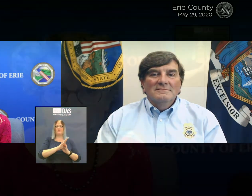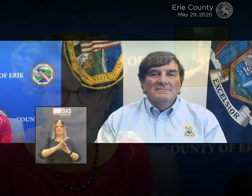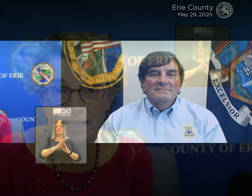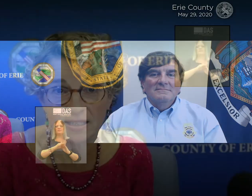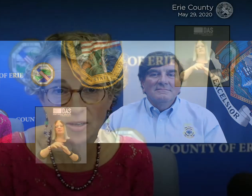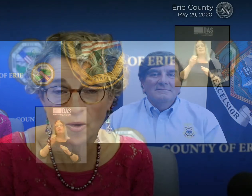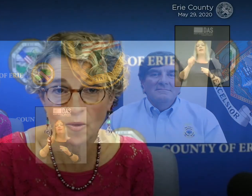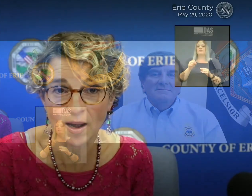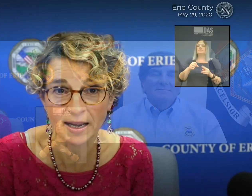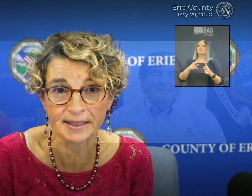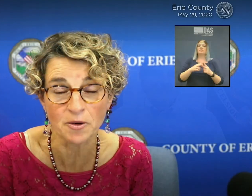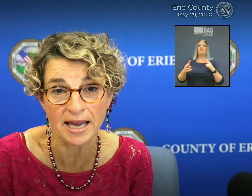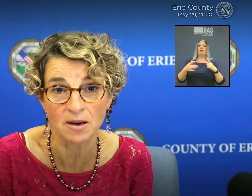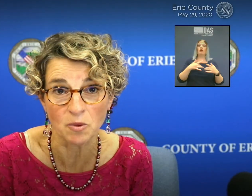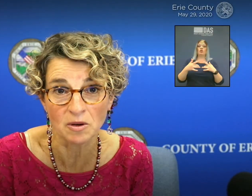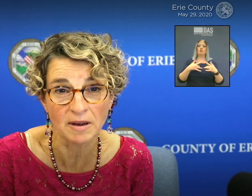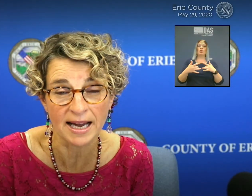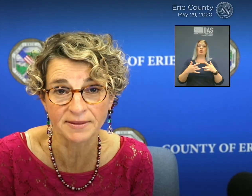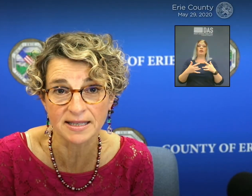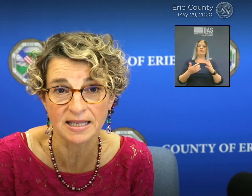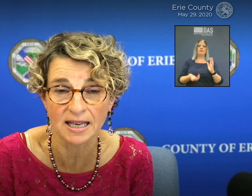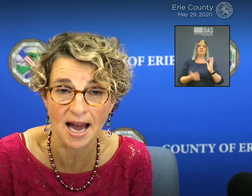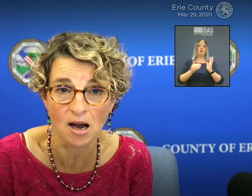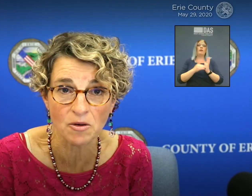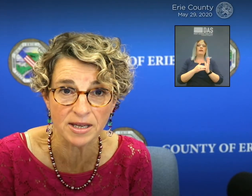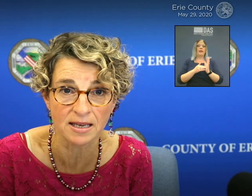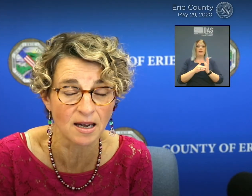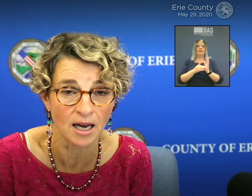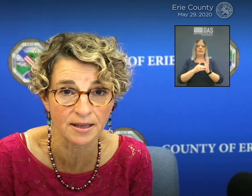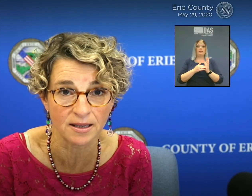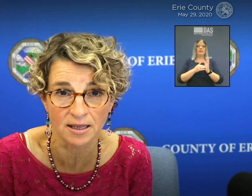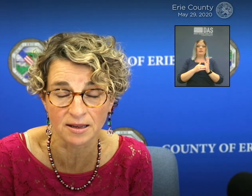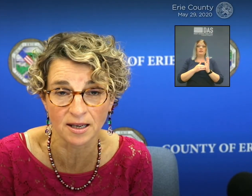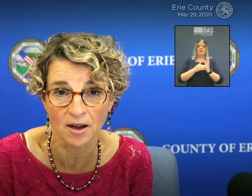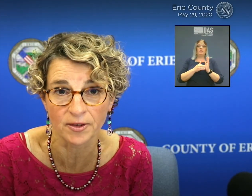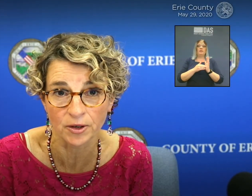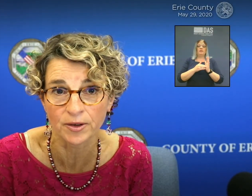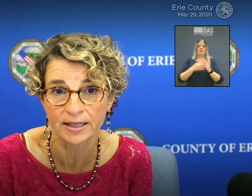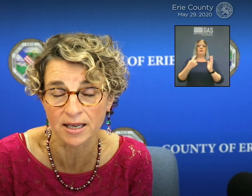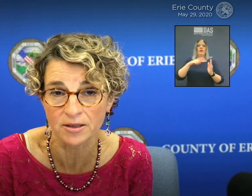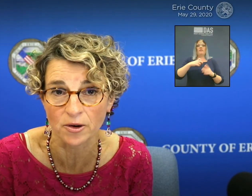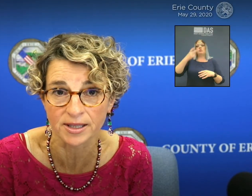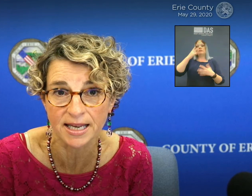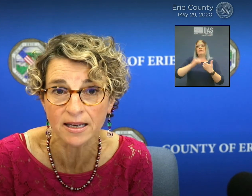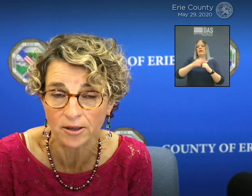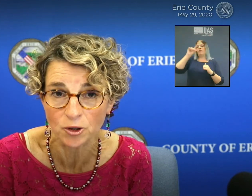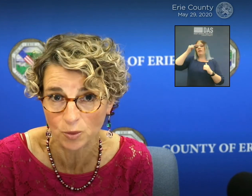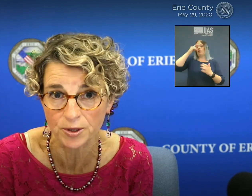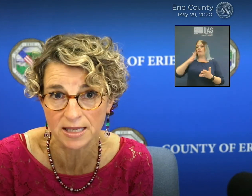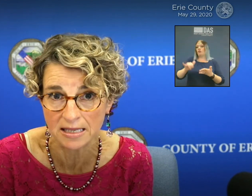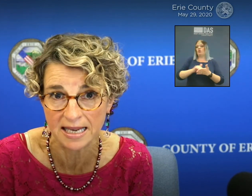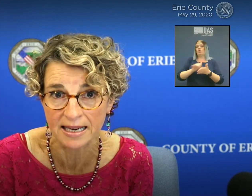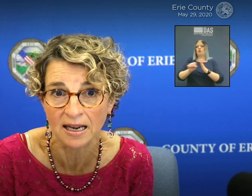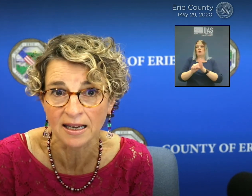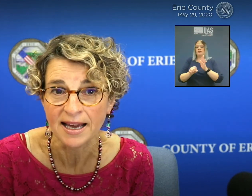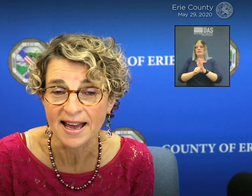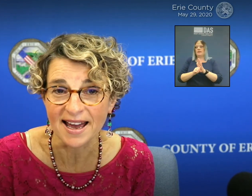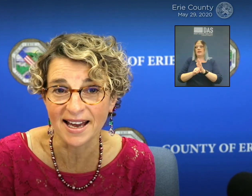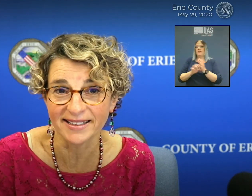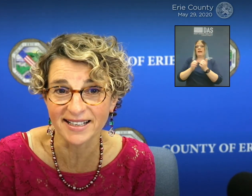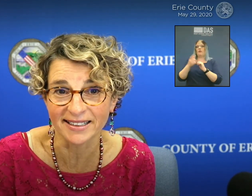very concerning. So, again, we'll have to see how the governor in New York State interprets these